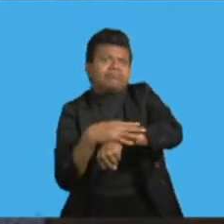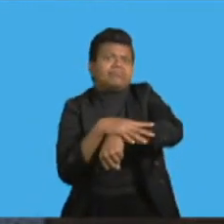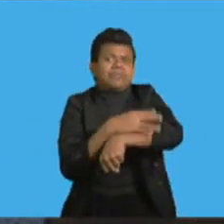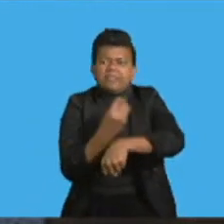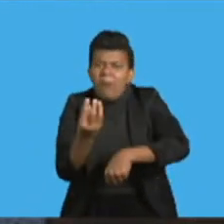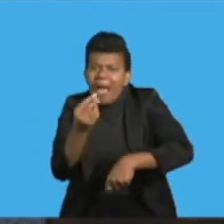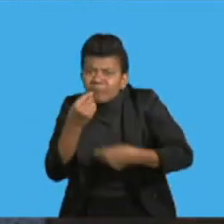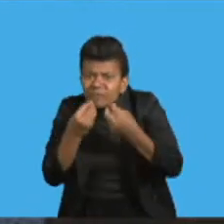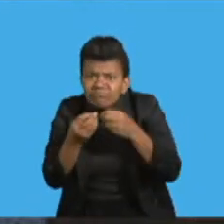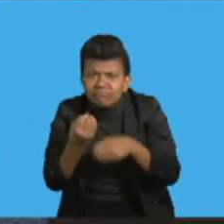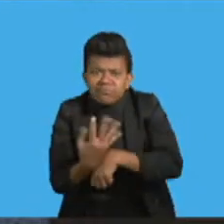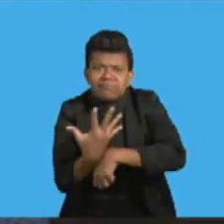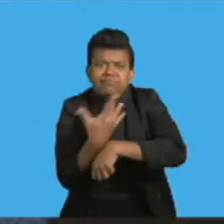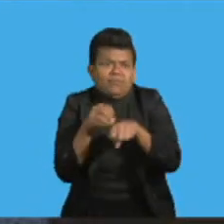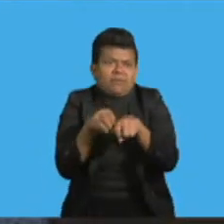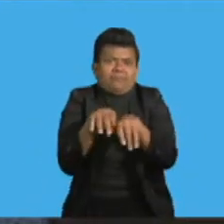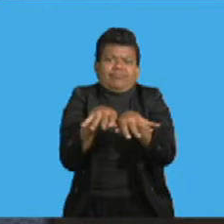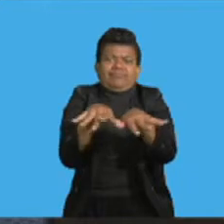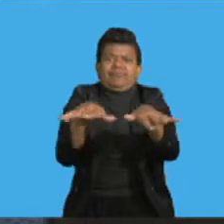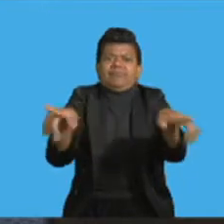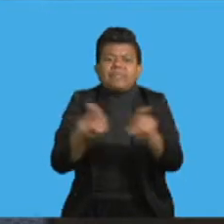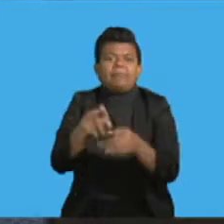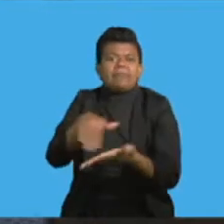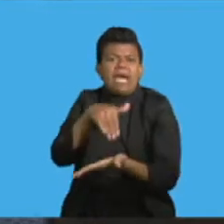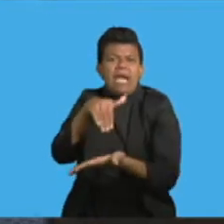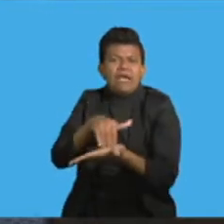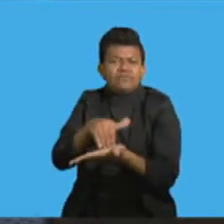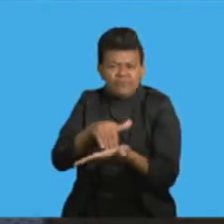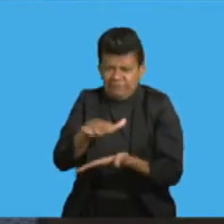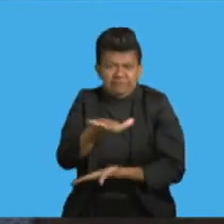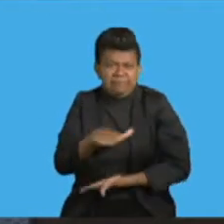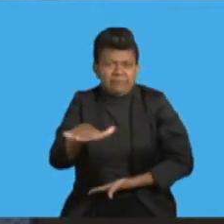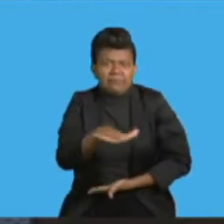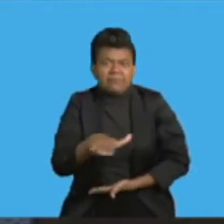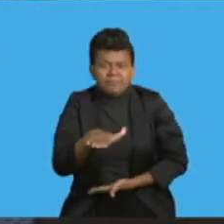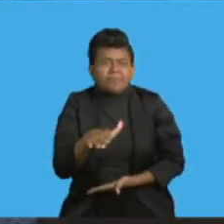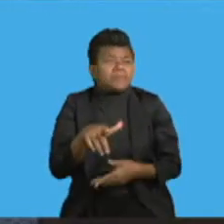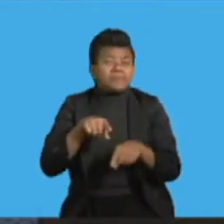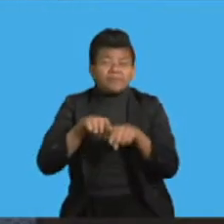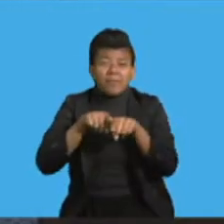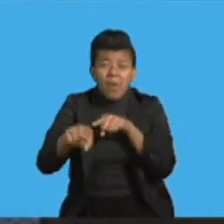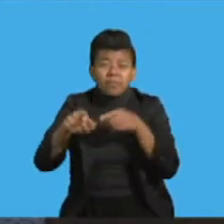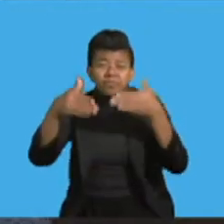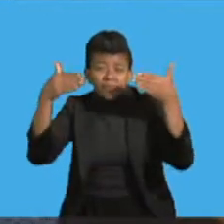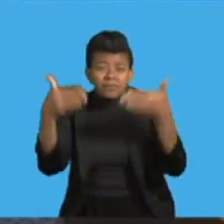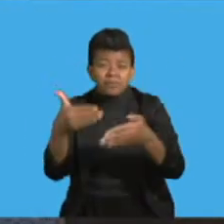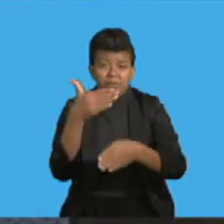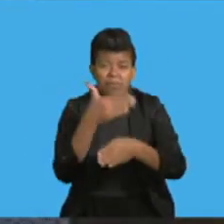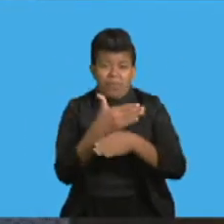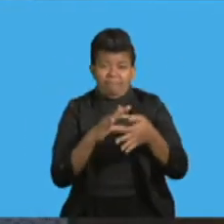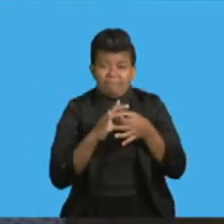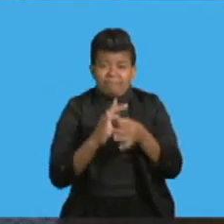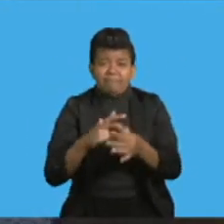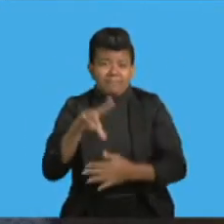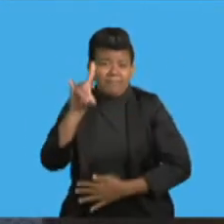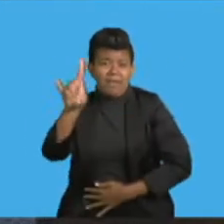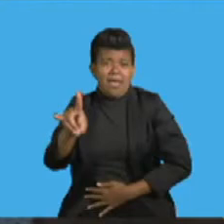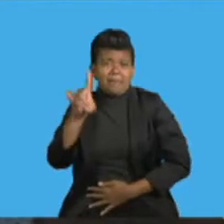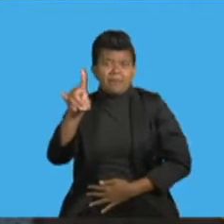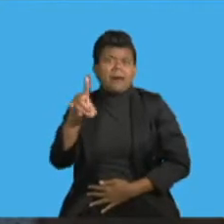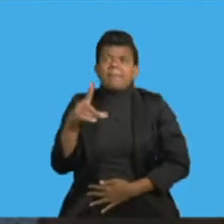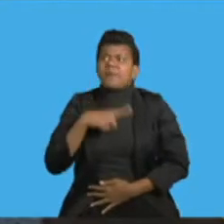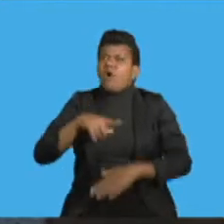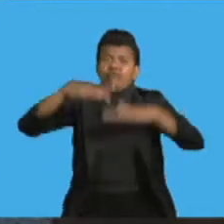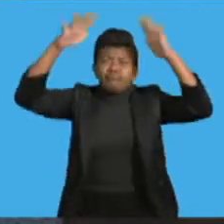Division. And it's also affecting people who do non-animal related work. The recent heavy rains and flooding are likely to have